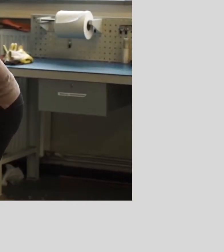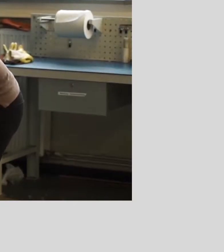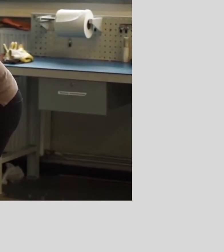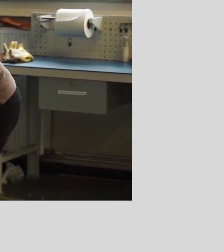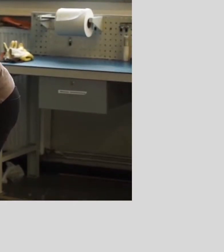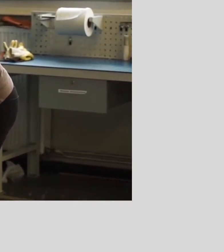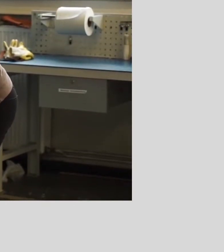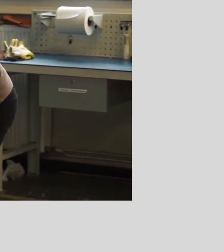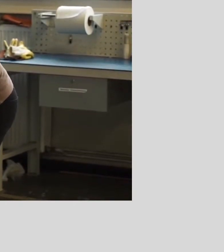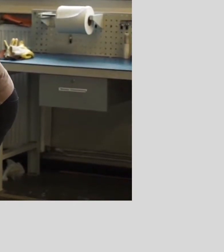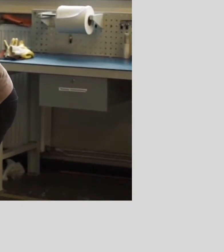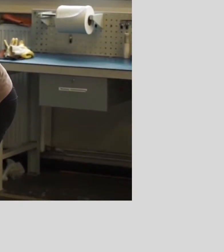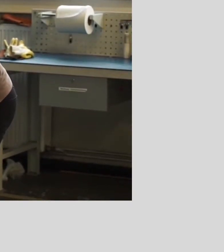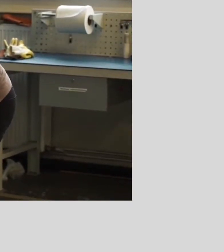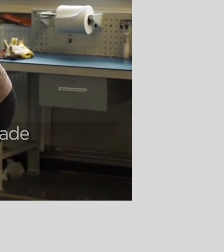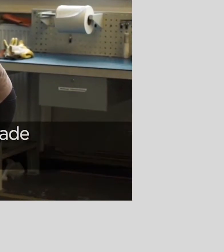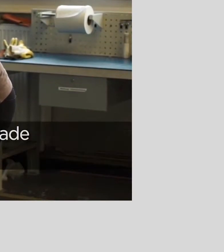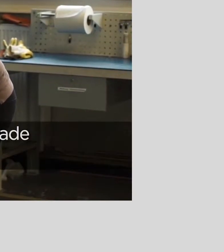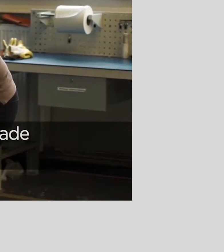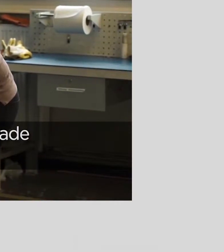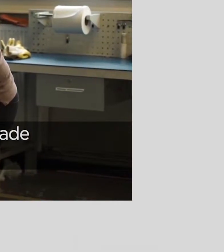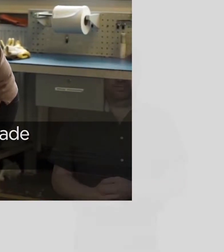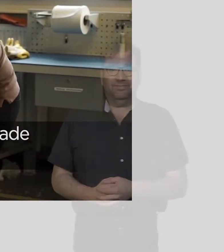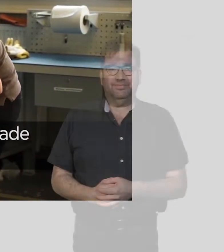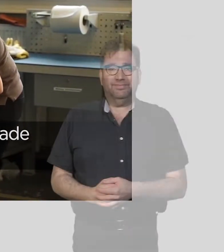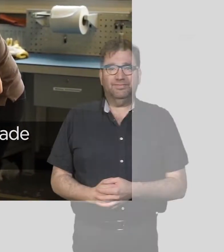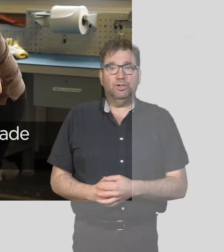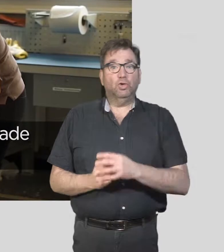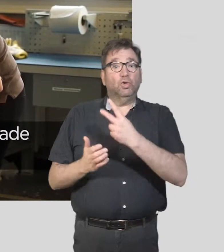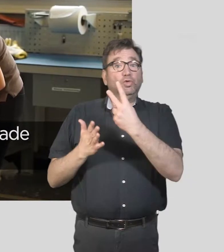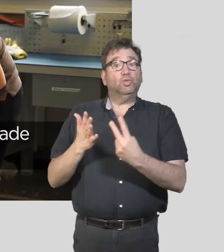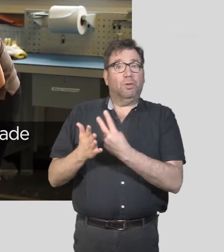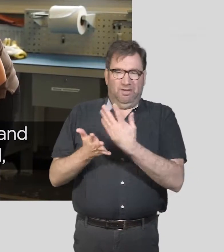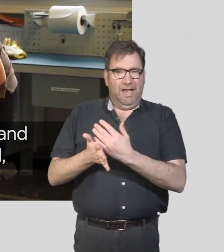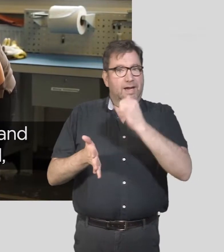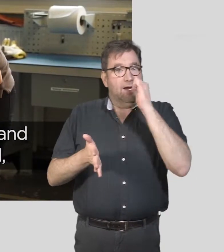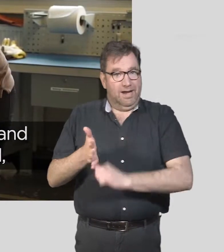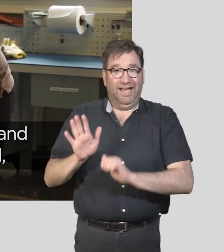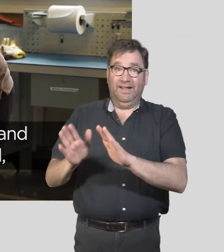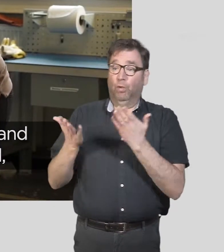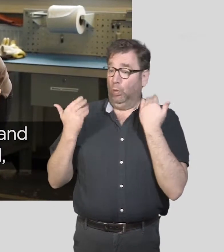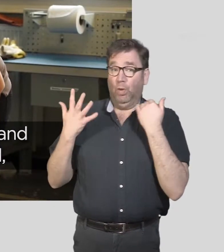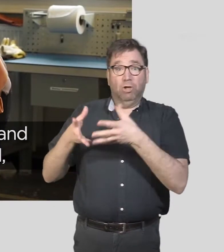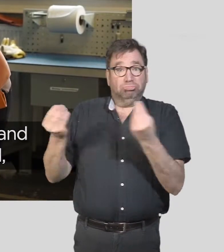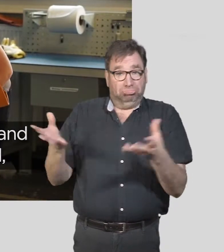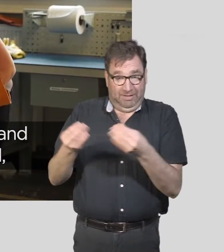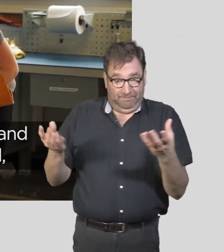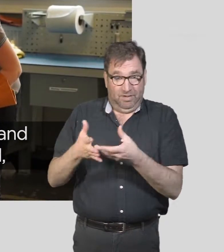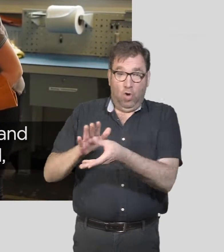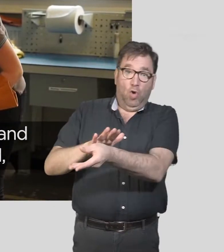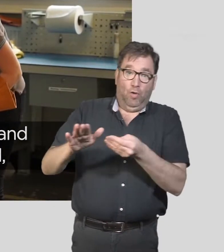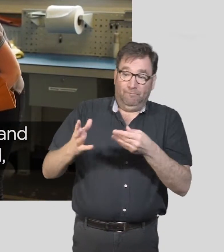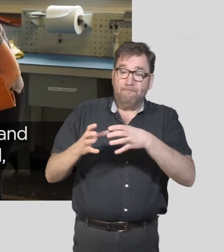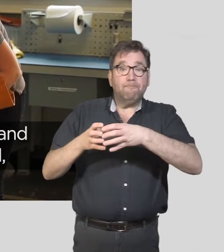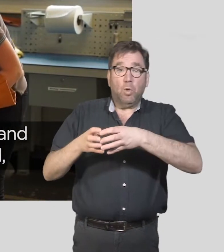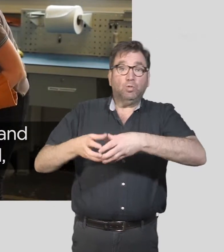the technician brings out the blade. After 2 hours, the running blade is completely hardened. It's left to cool, unwrapped, and